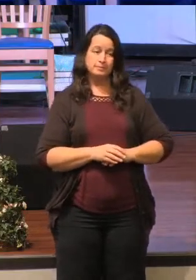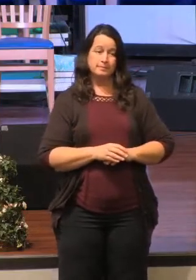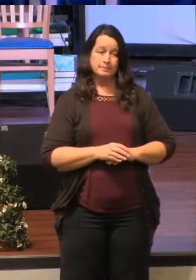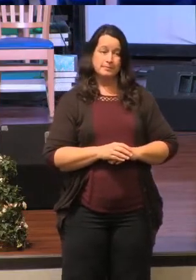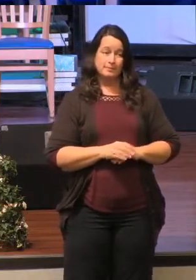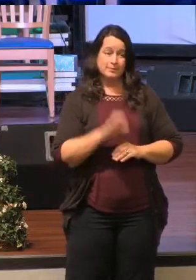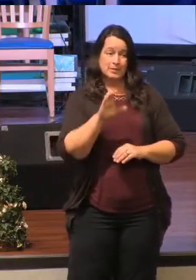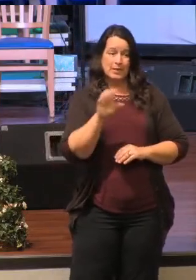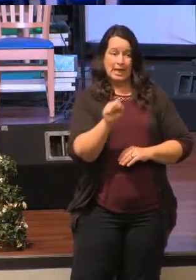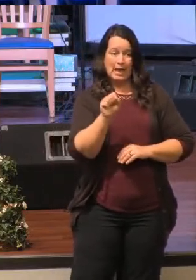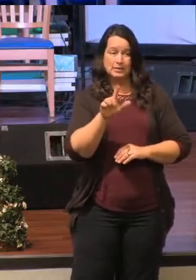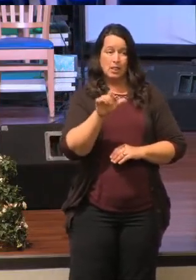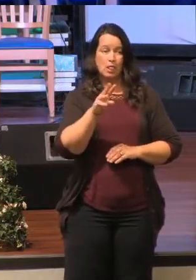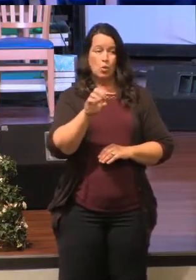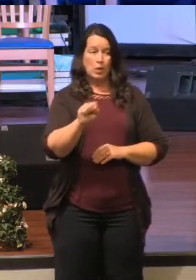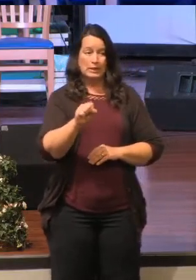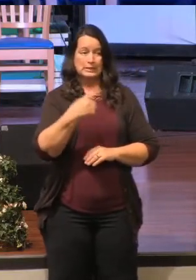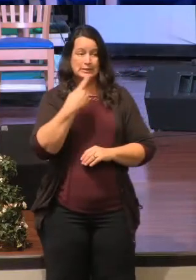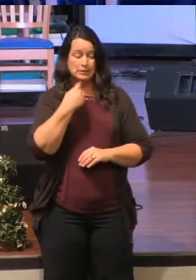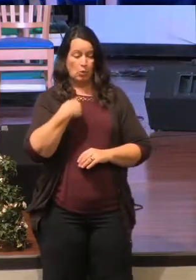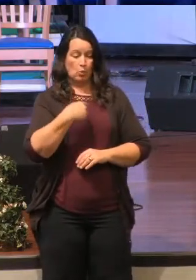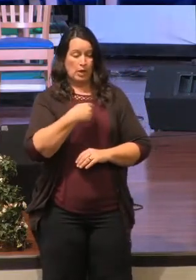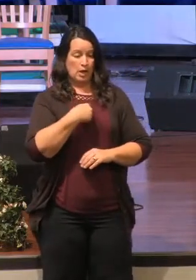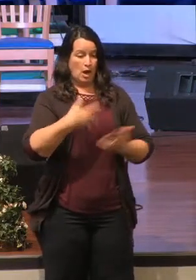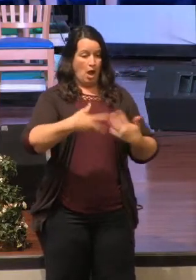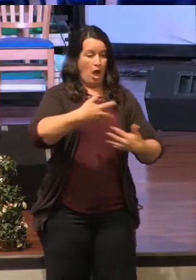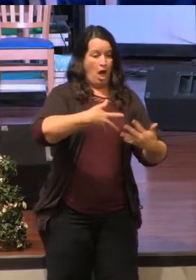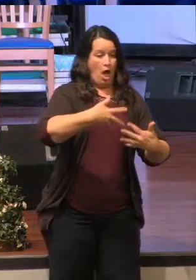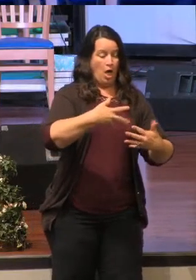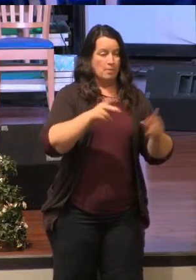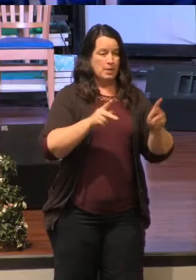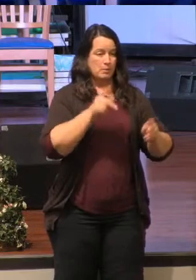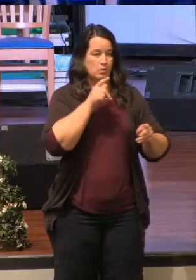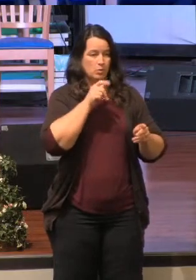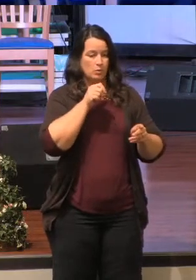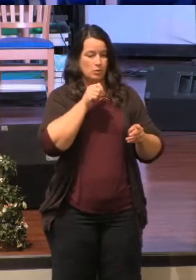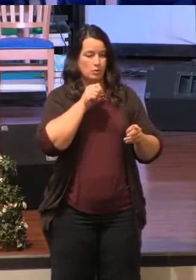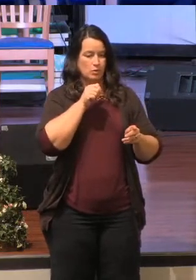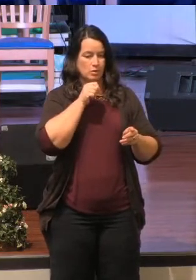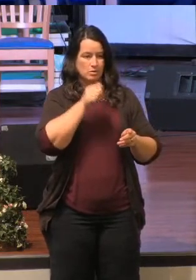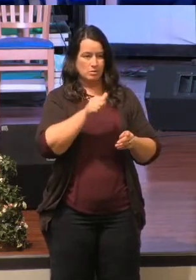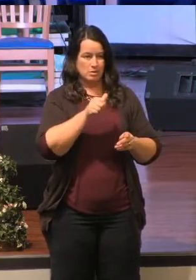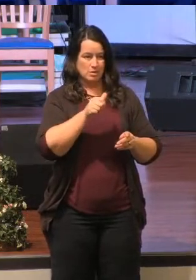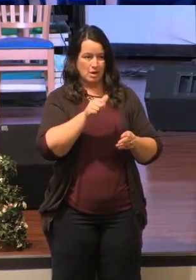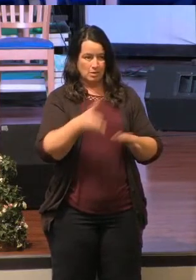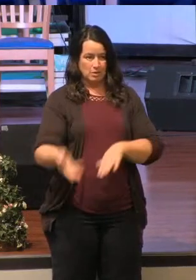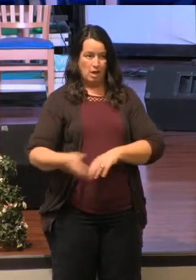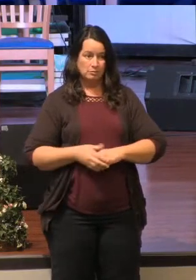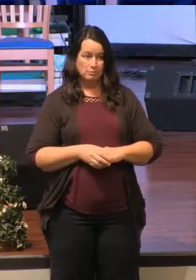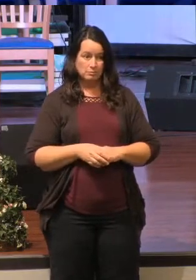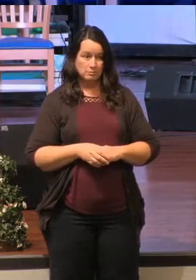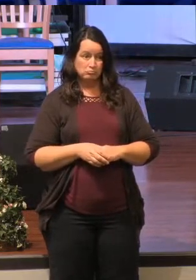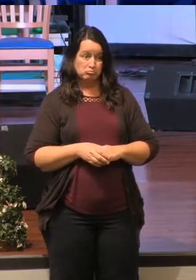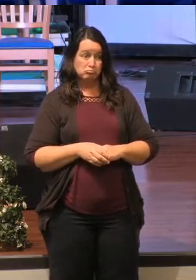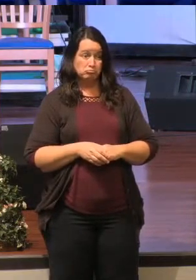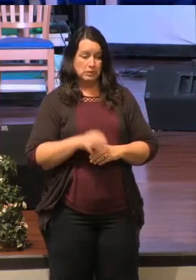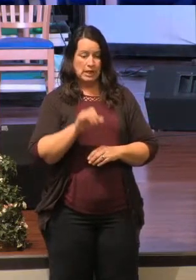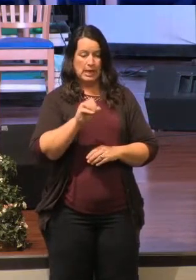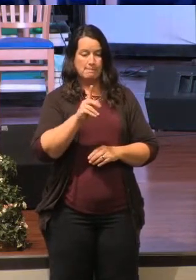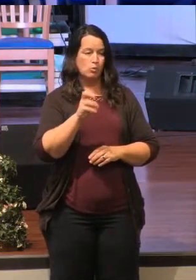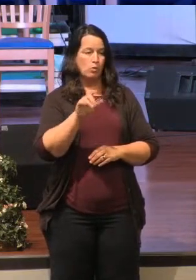walking amongst the immortals. And so, dear ones, We got to rush on. I want to say, look at verse